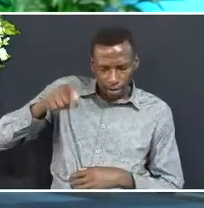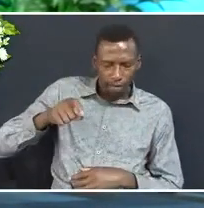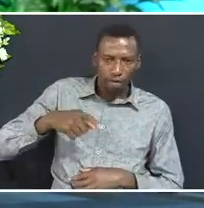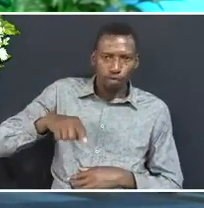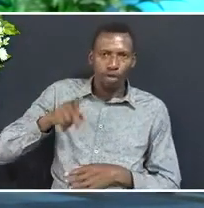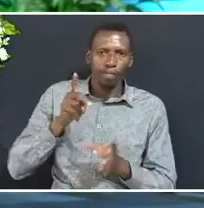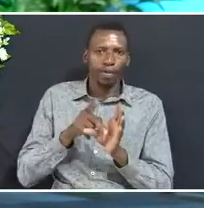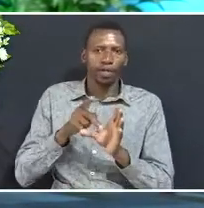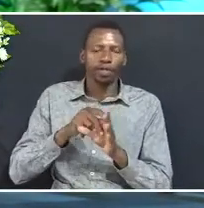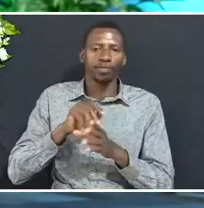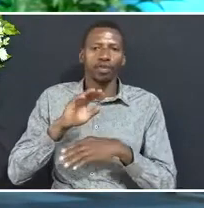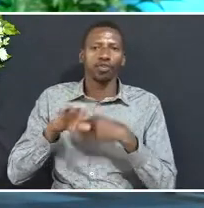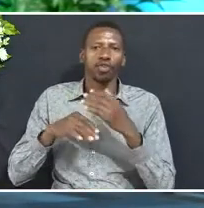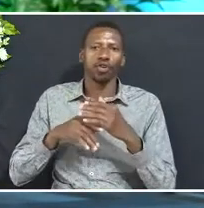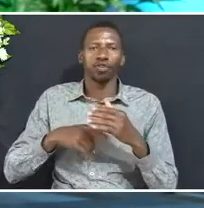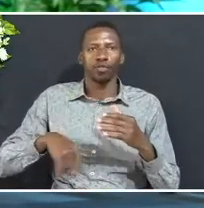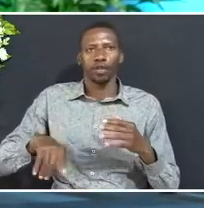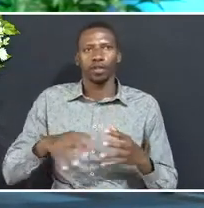participate, all of us.